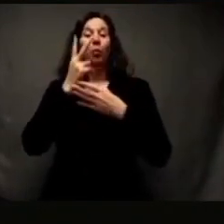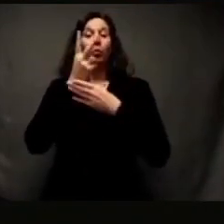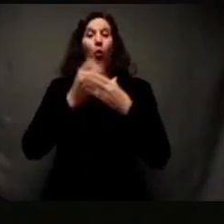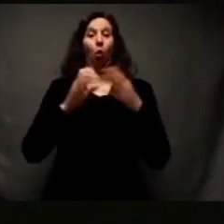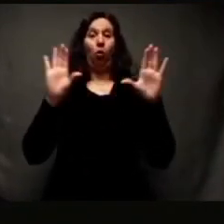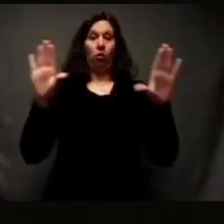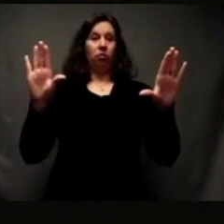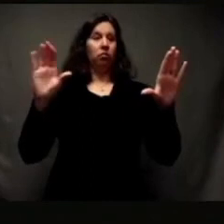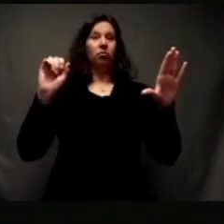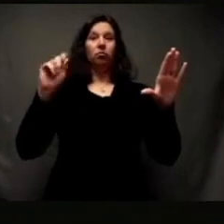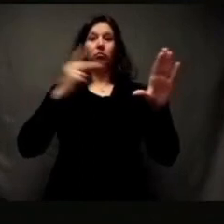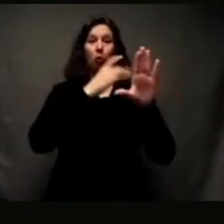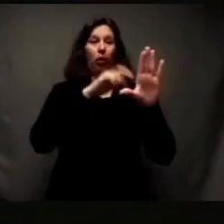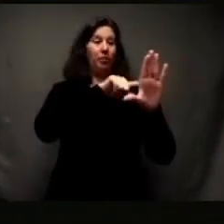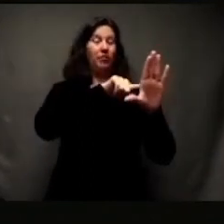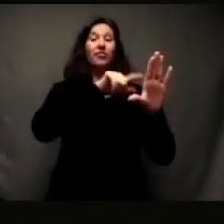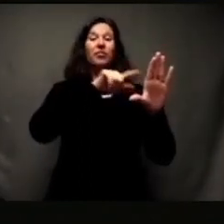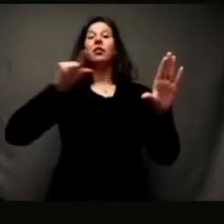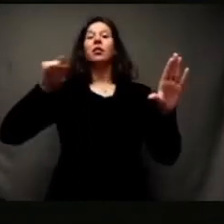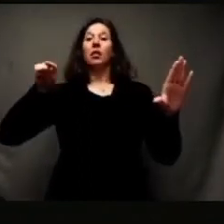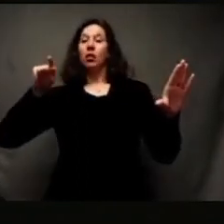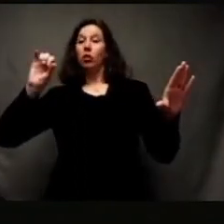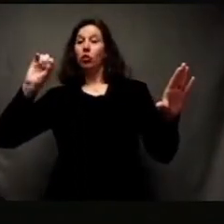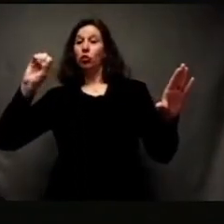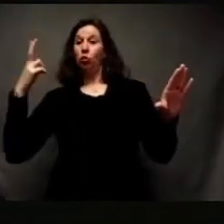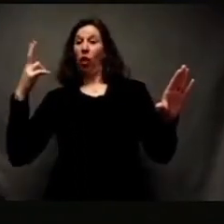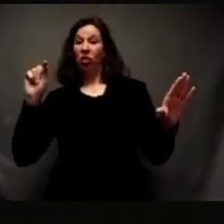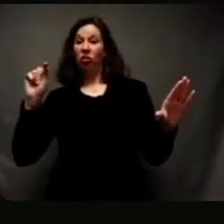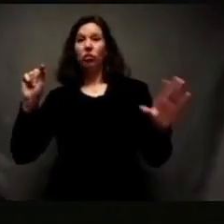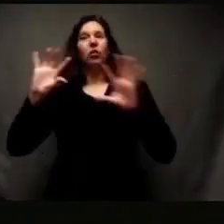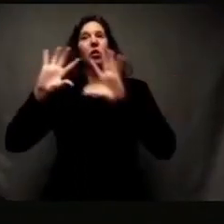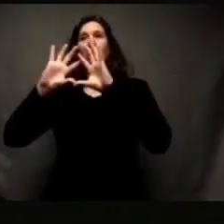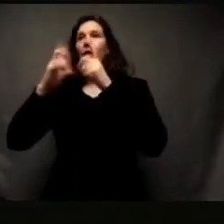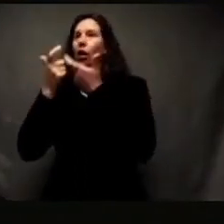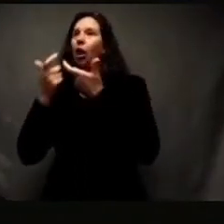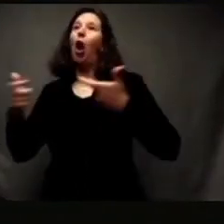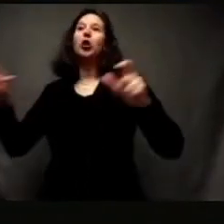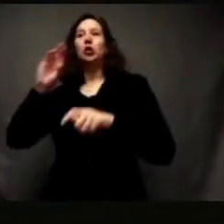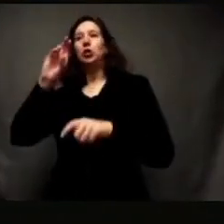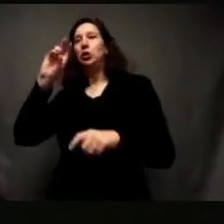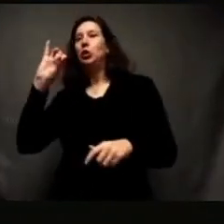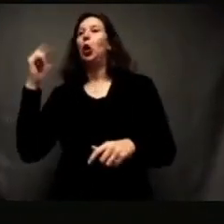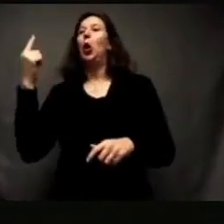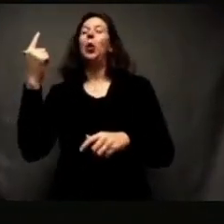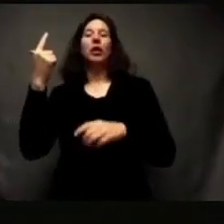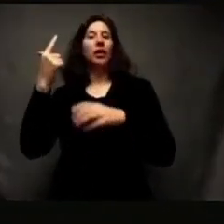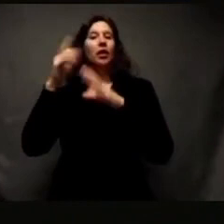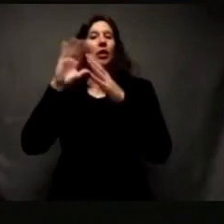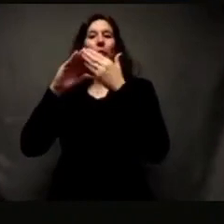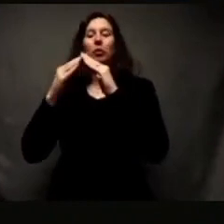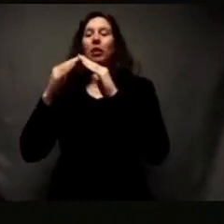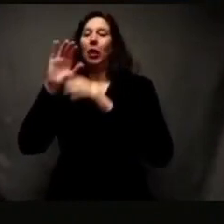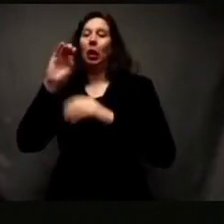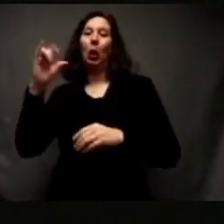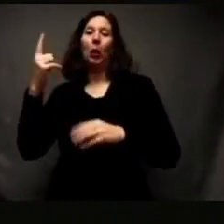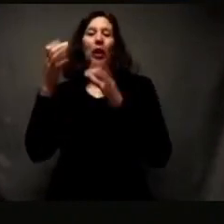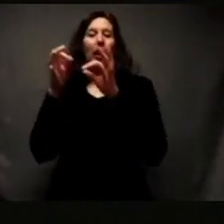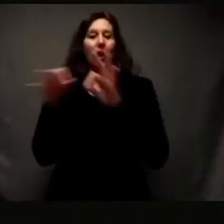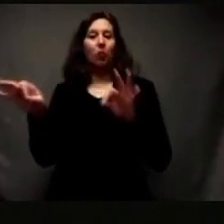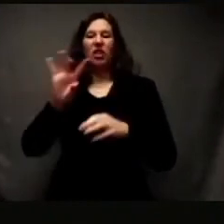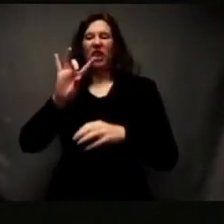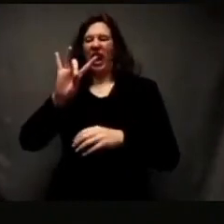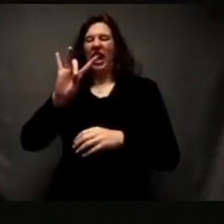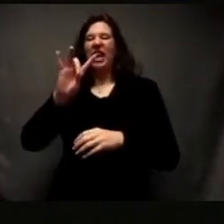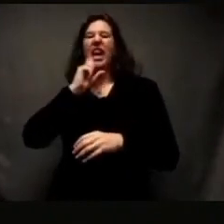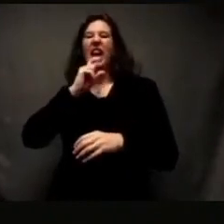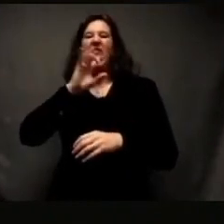programs. So Scratch, as I'm sure everyone knows, is the world's largest coding community and coding language for children 8+. It